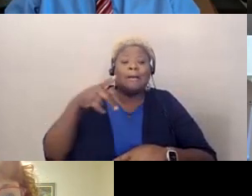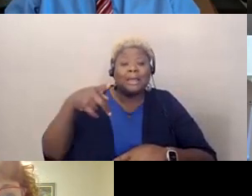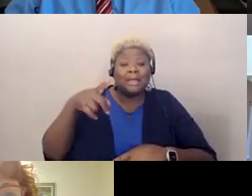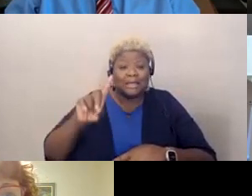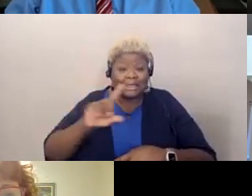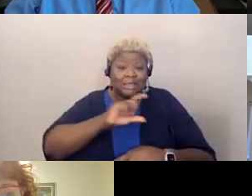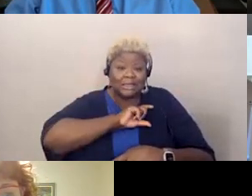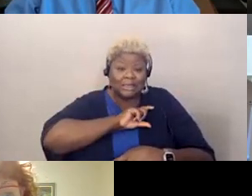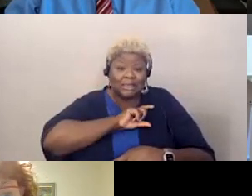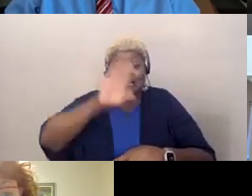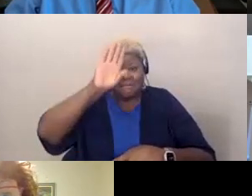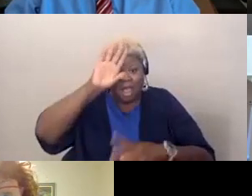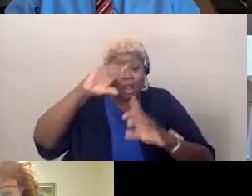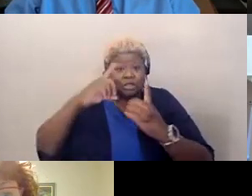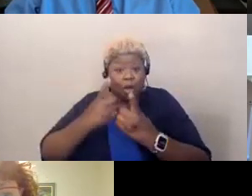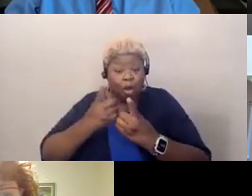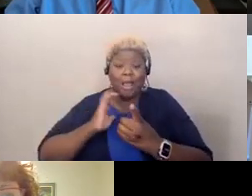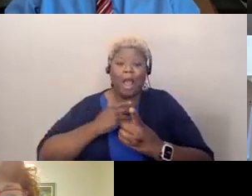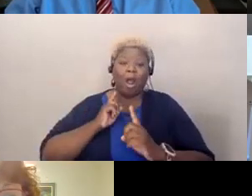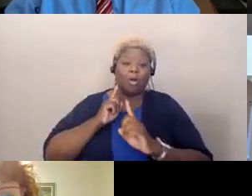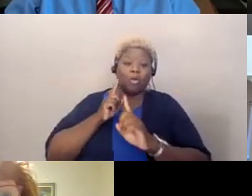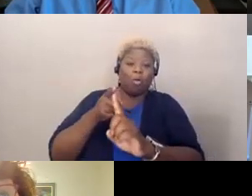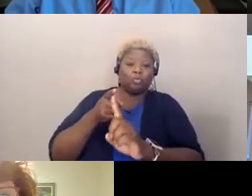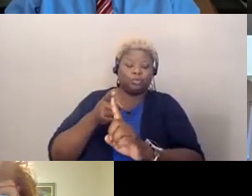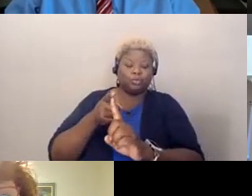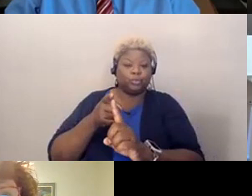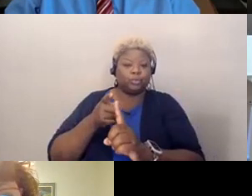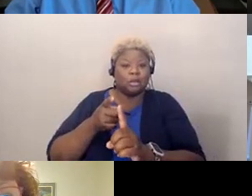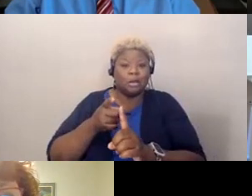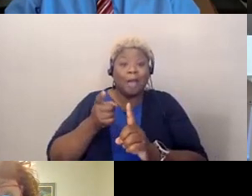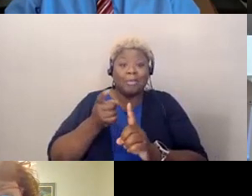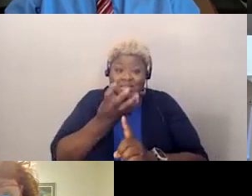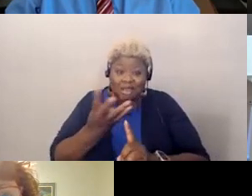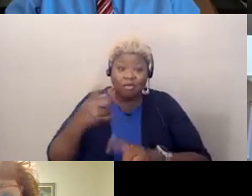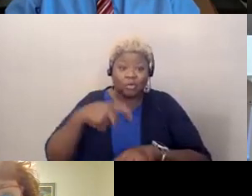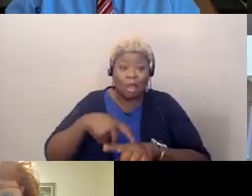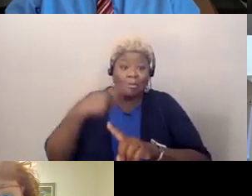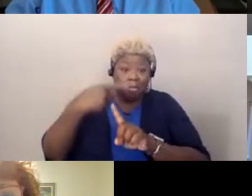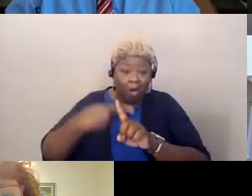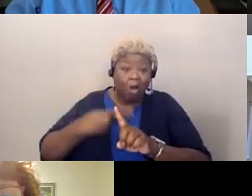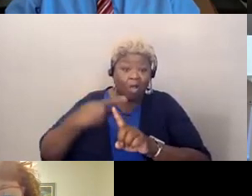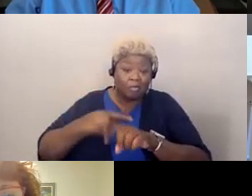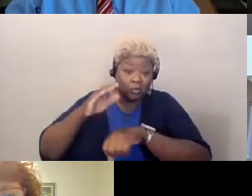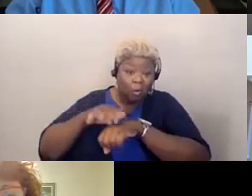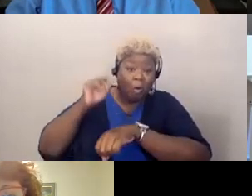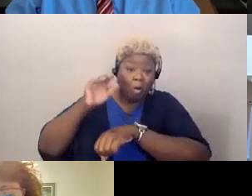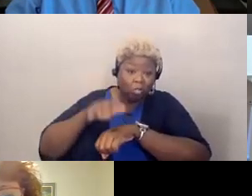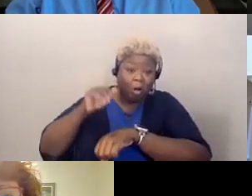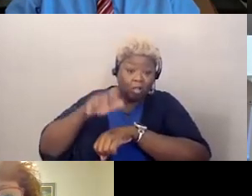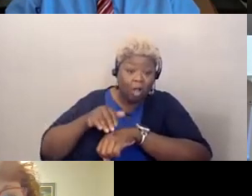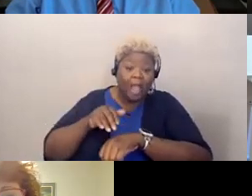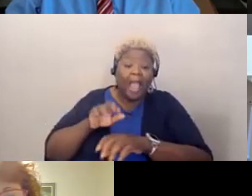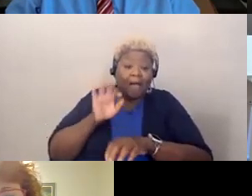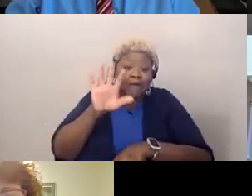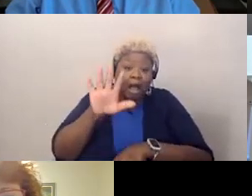and Fire have been our go-to. And we're talking about several times a month. So I have to put in a good word for